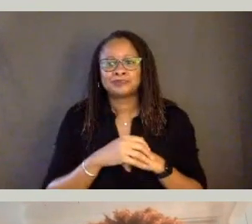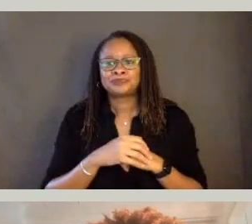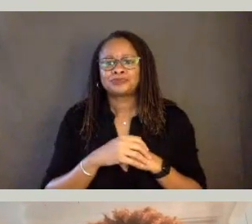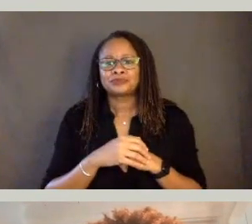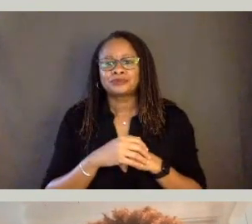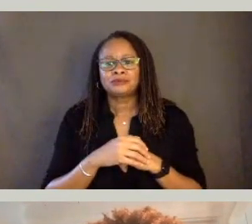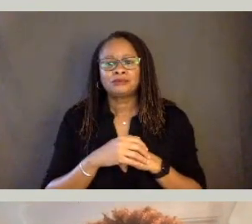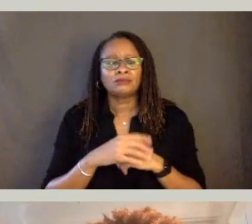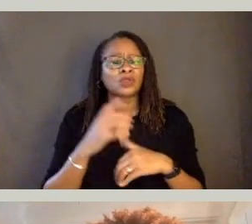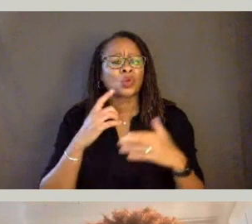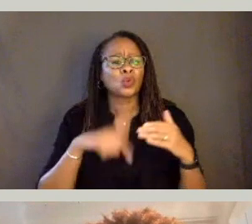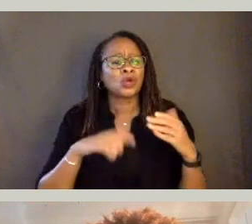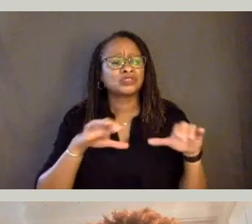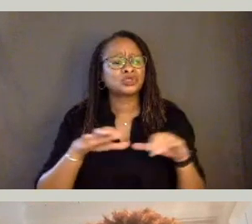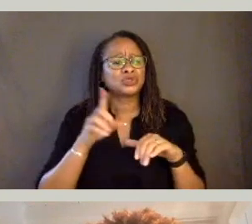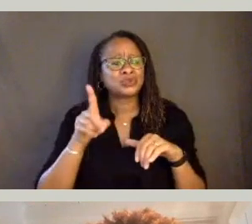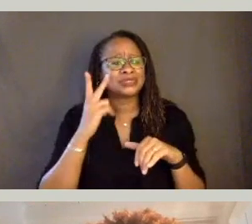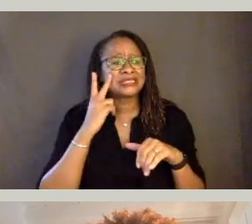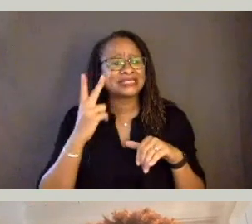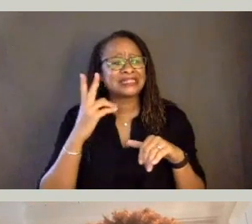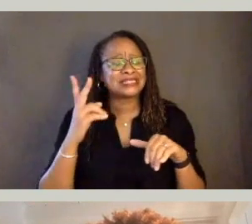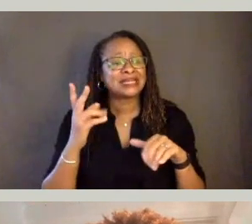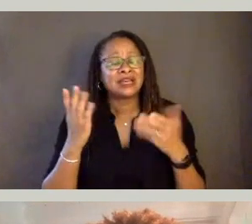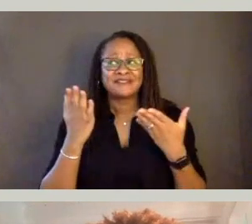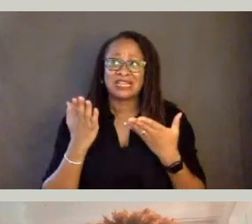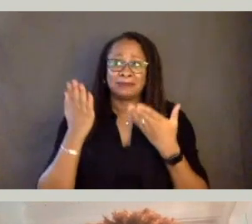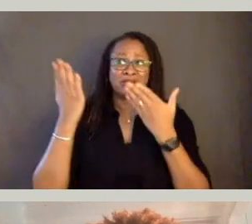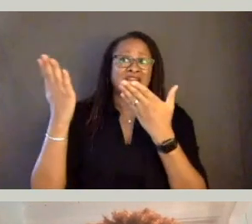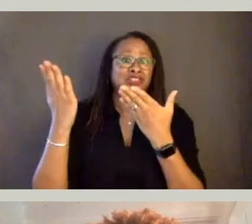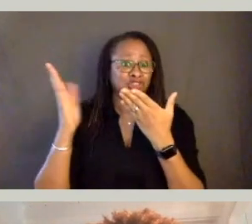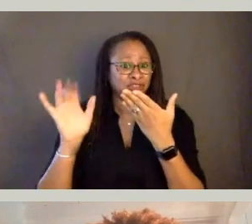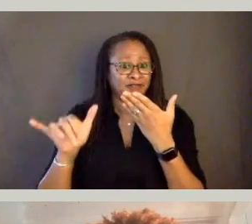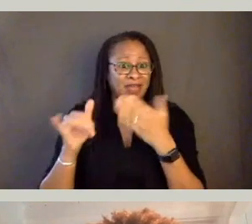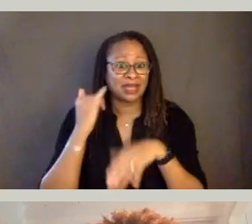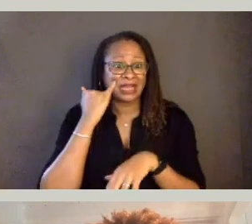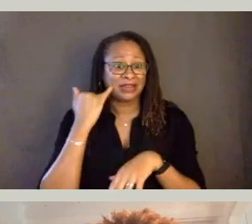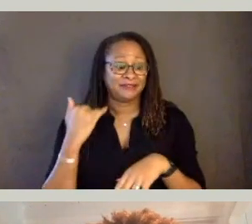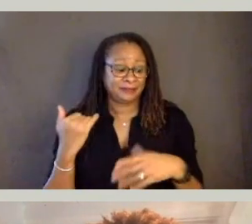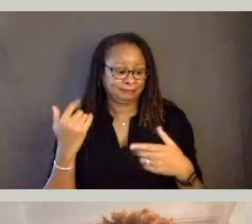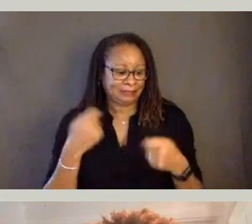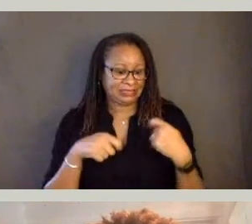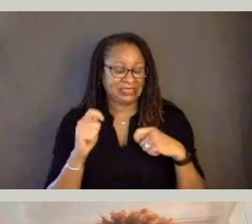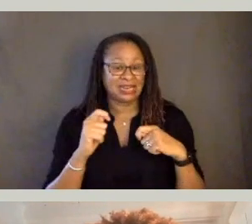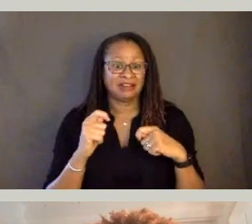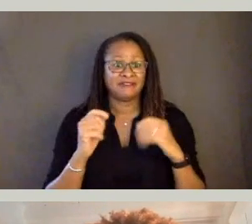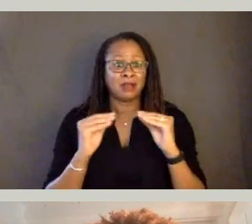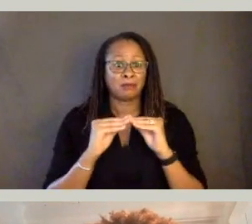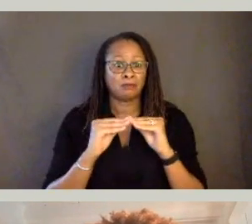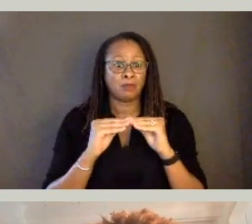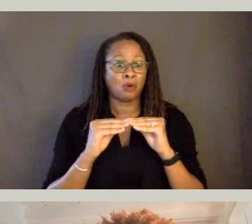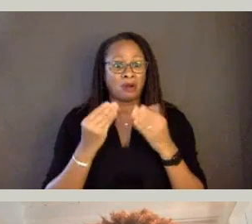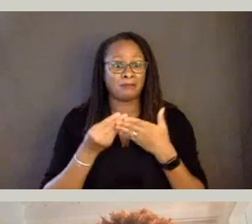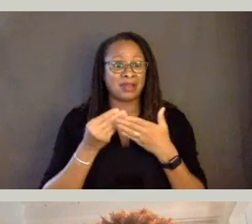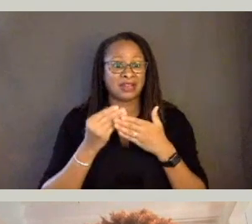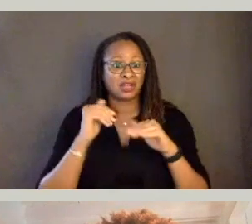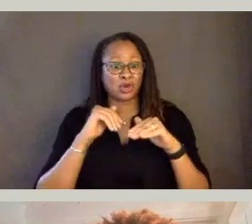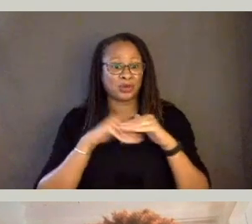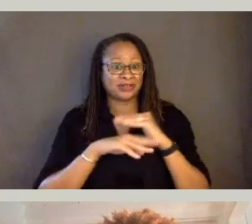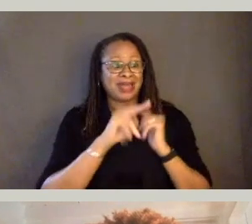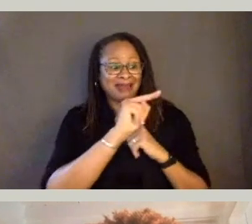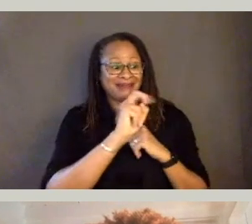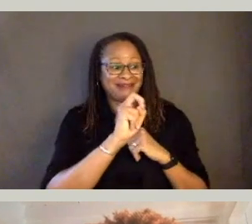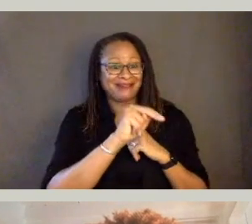What do you see as the implications if we're seeing, rather than more money moving into the